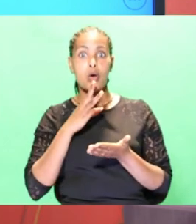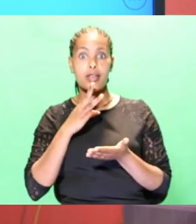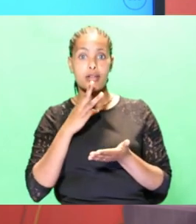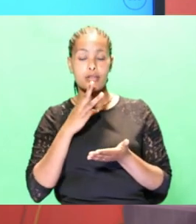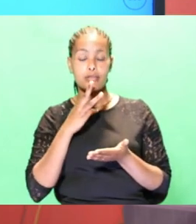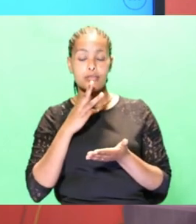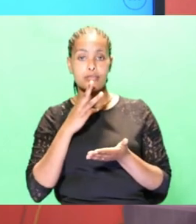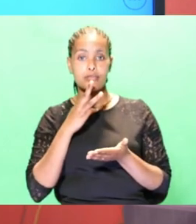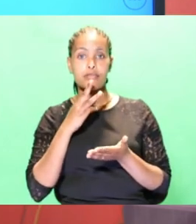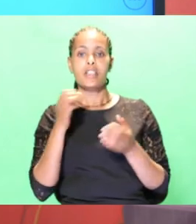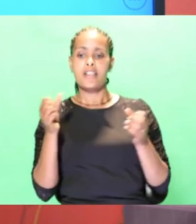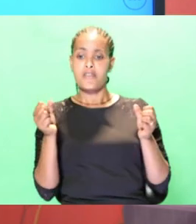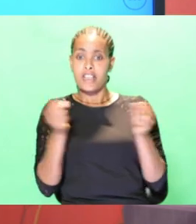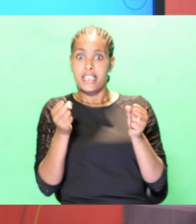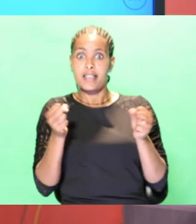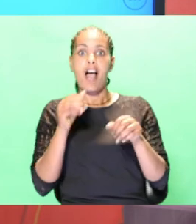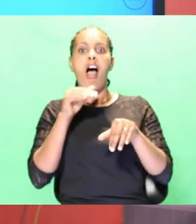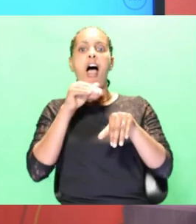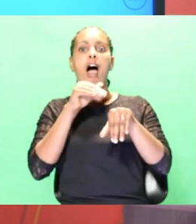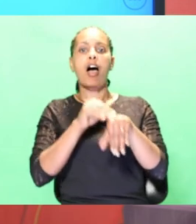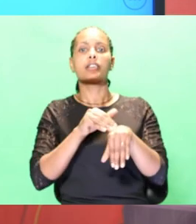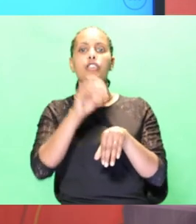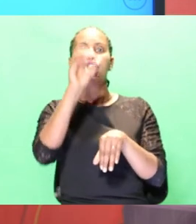pure water freezes at